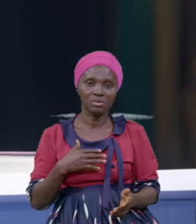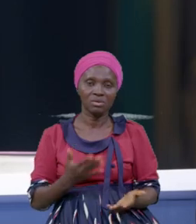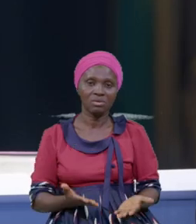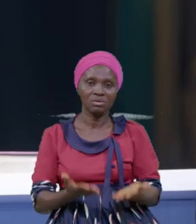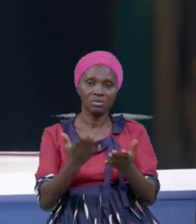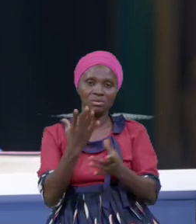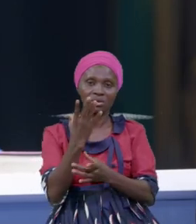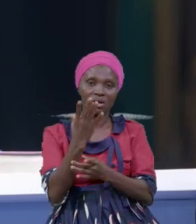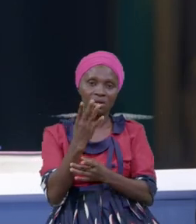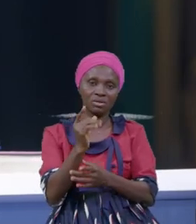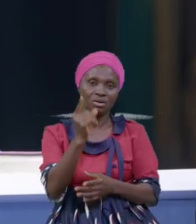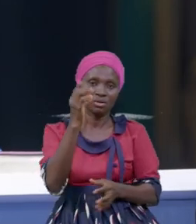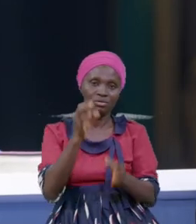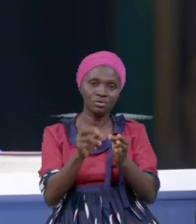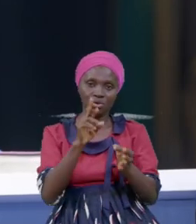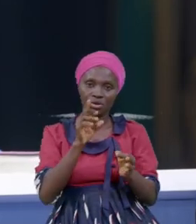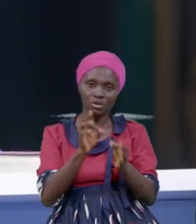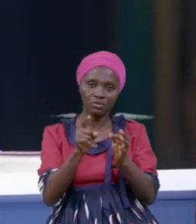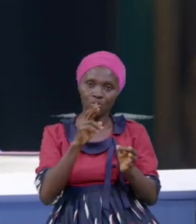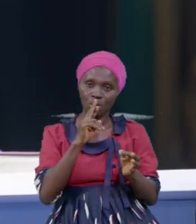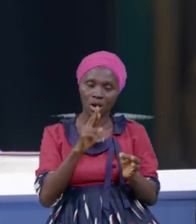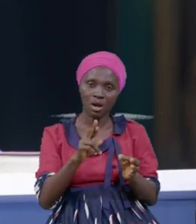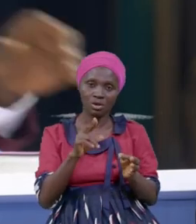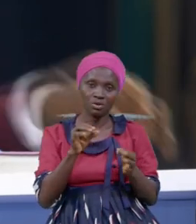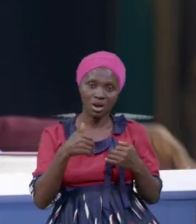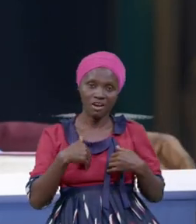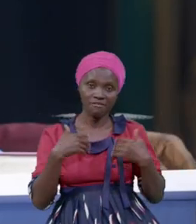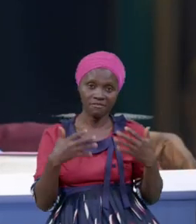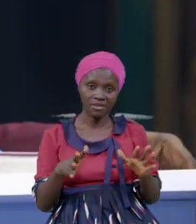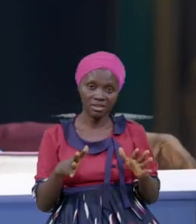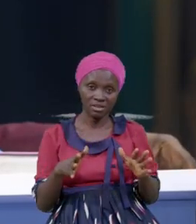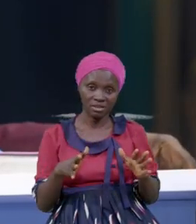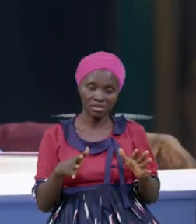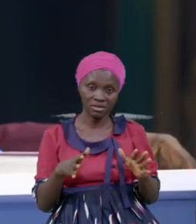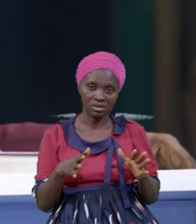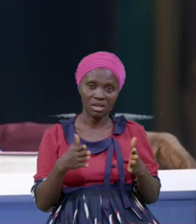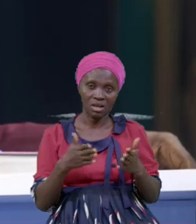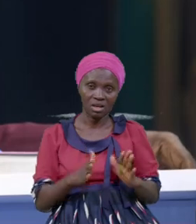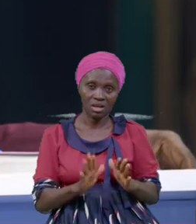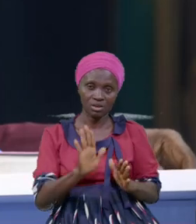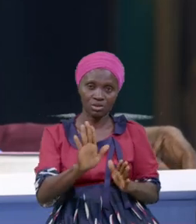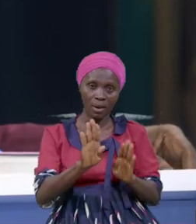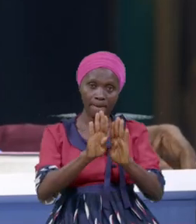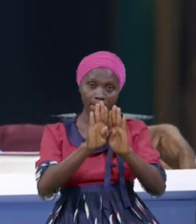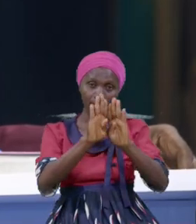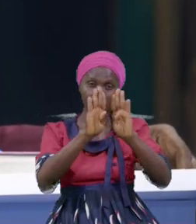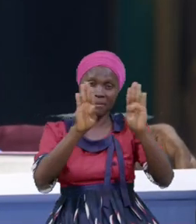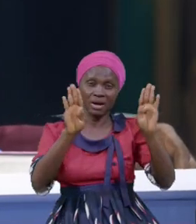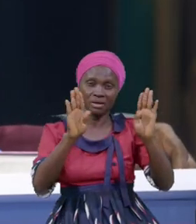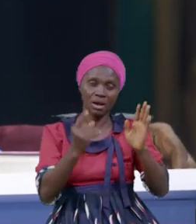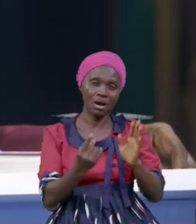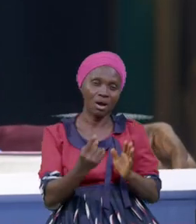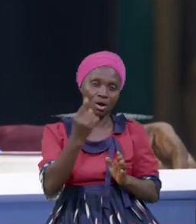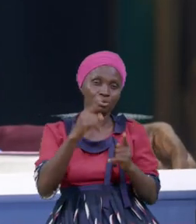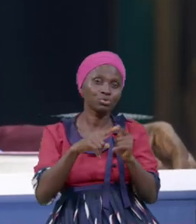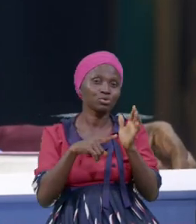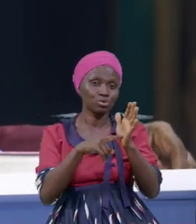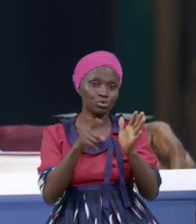If you are true, just wave your banner or your balloon. Please, can you do that?